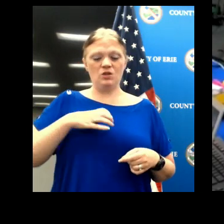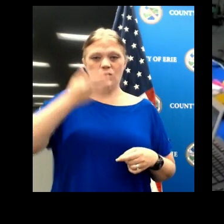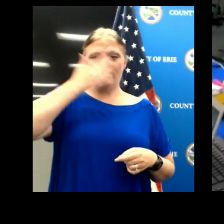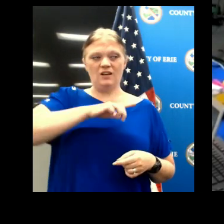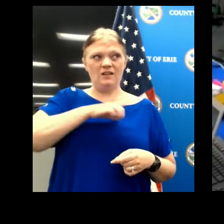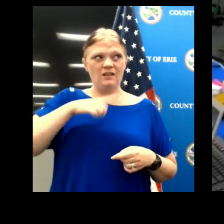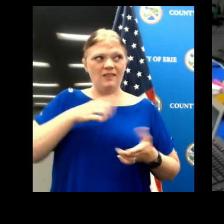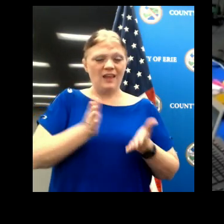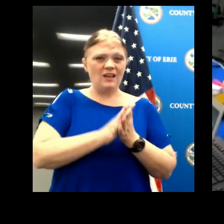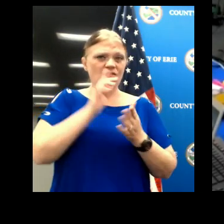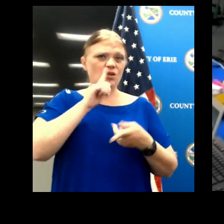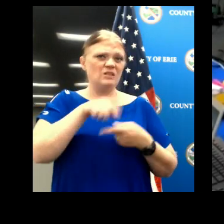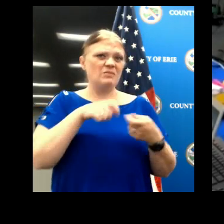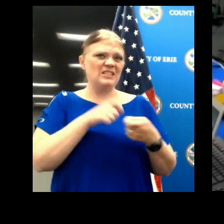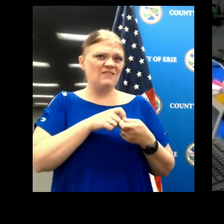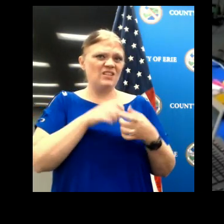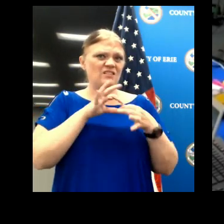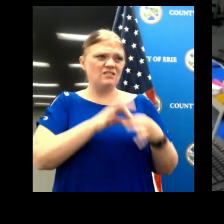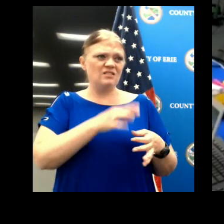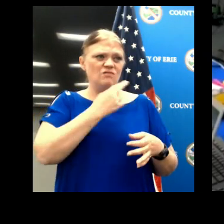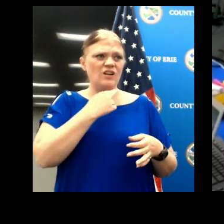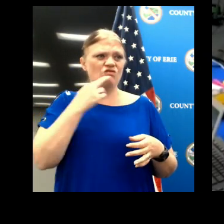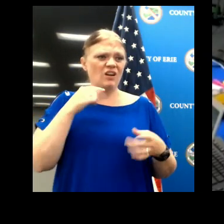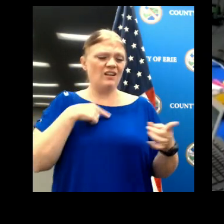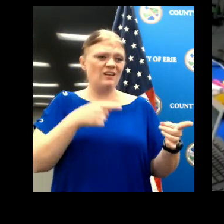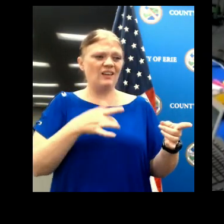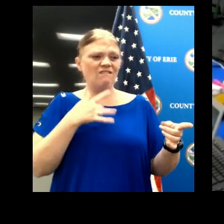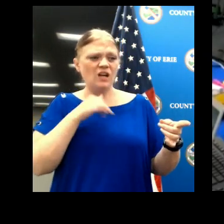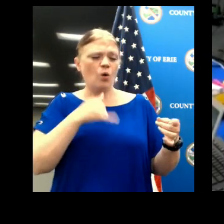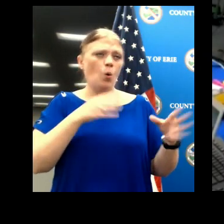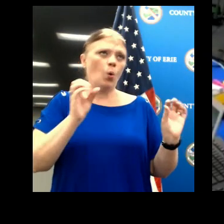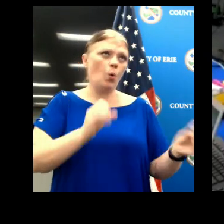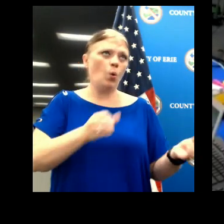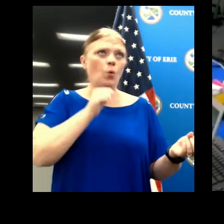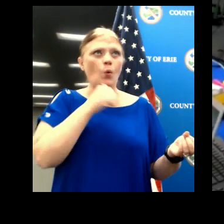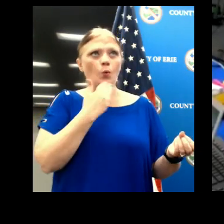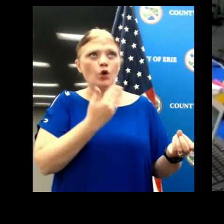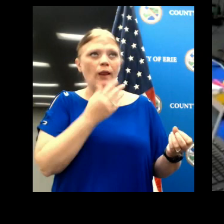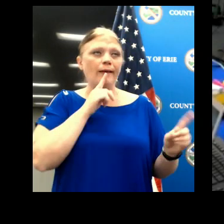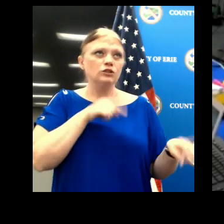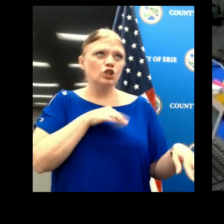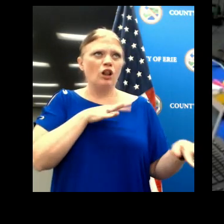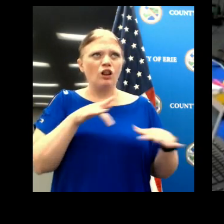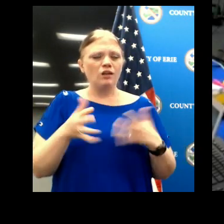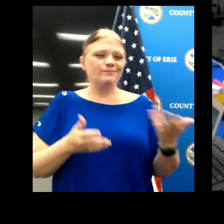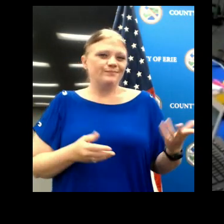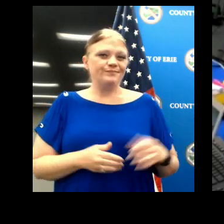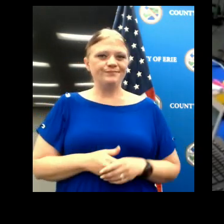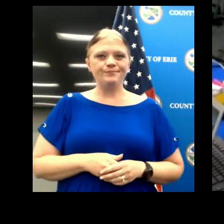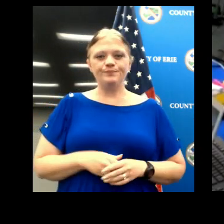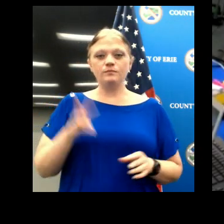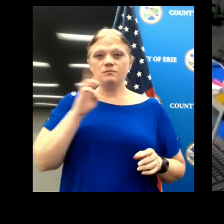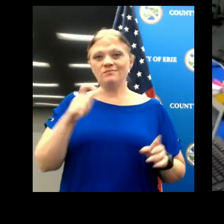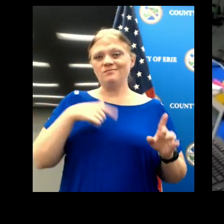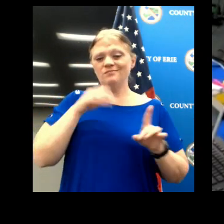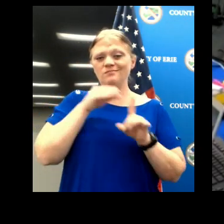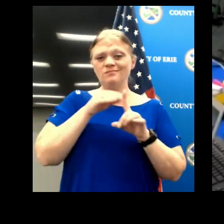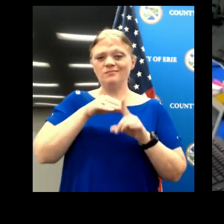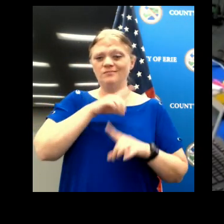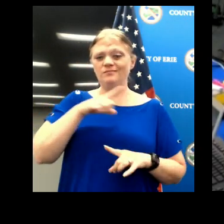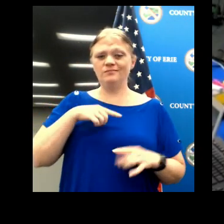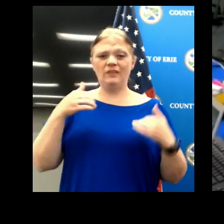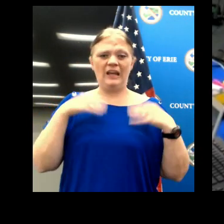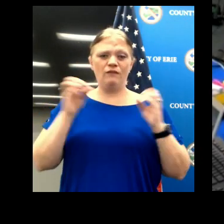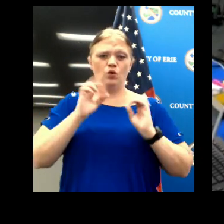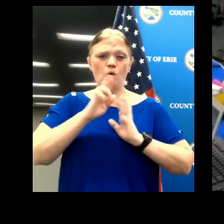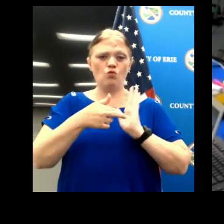for some specifics regarding a restaurant, and they felt like they didn't get good answers, so I think this is their way of dealing with that. Well, I would remind the legislators that they almost have no